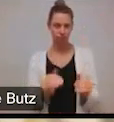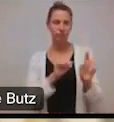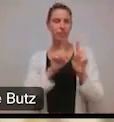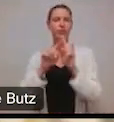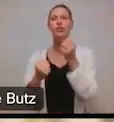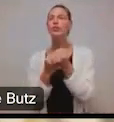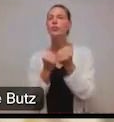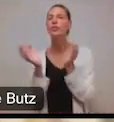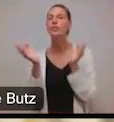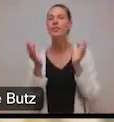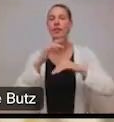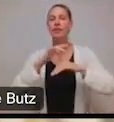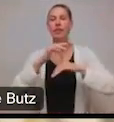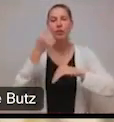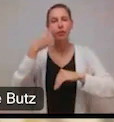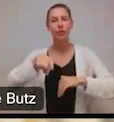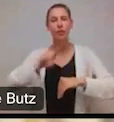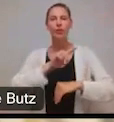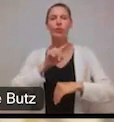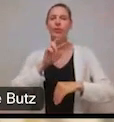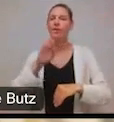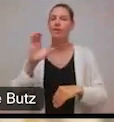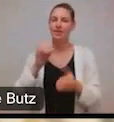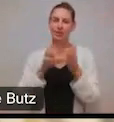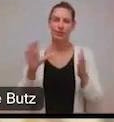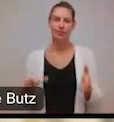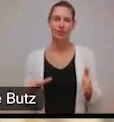to you as Red River College students.